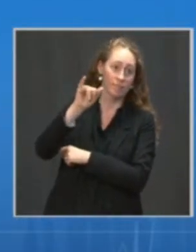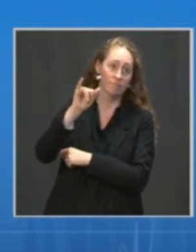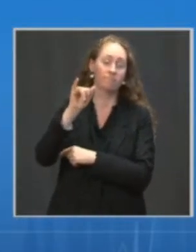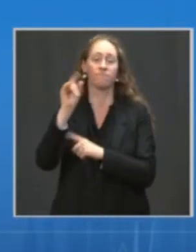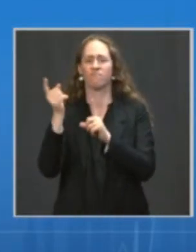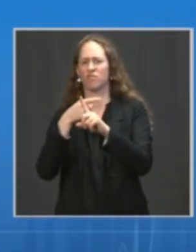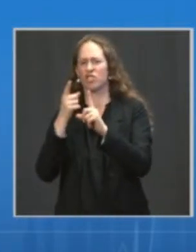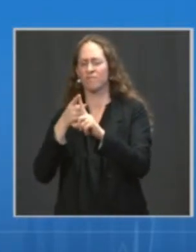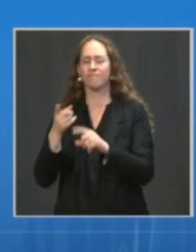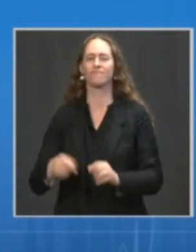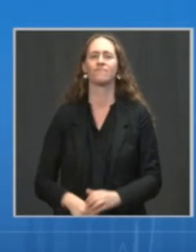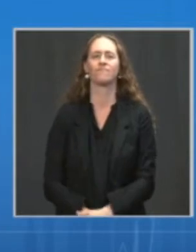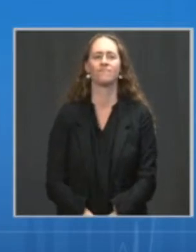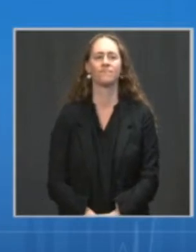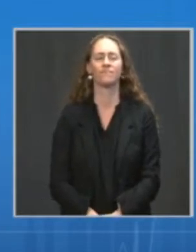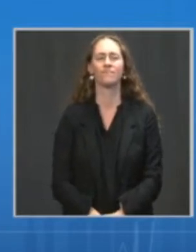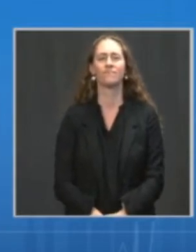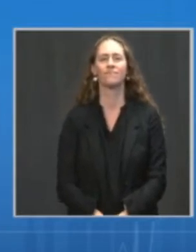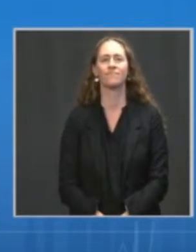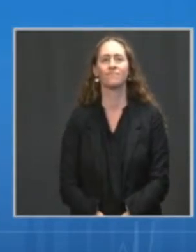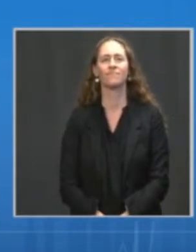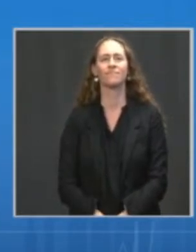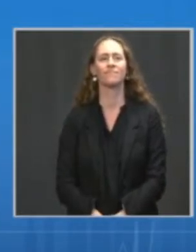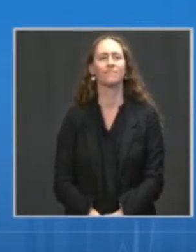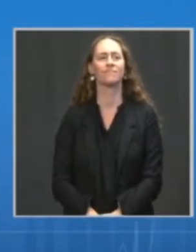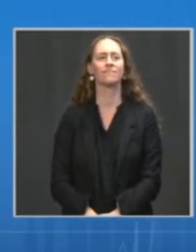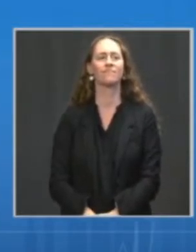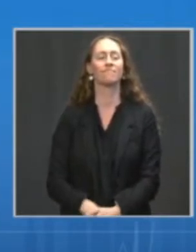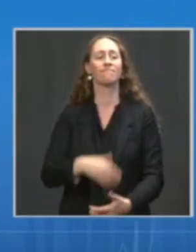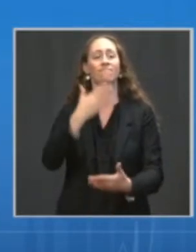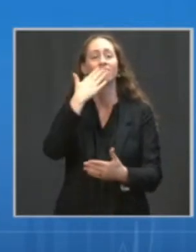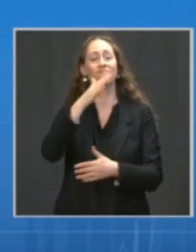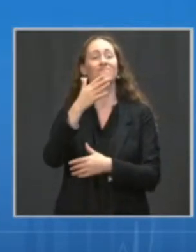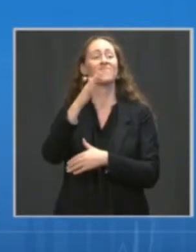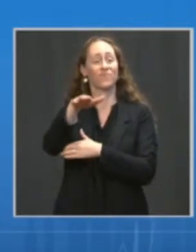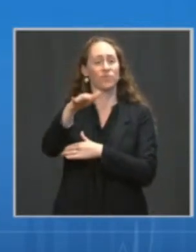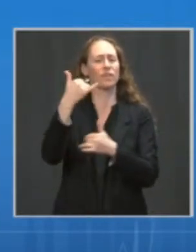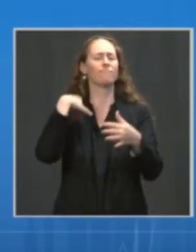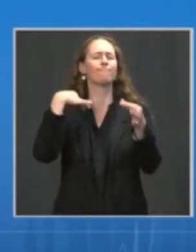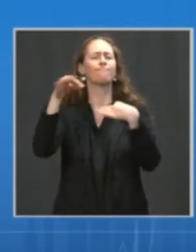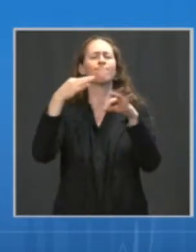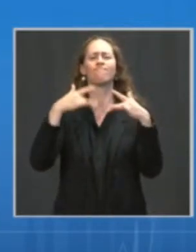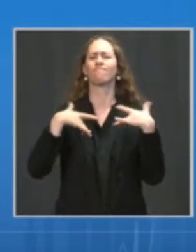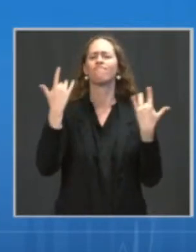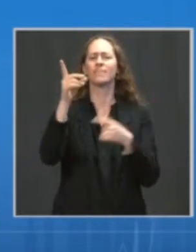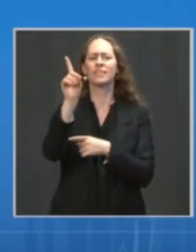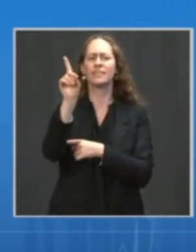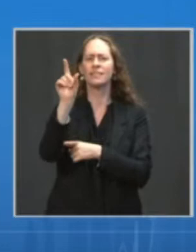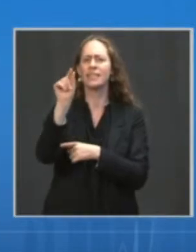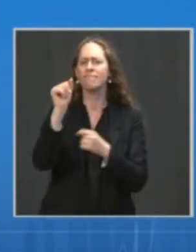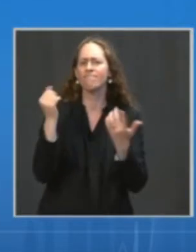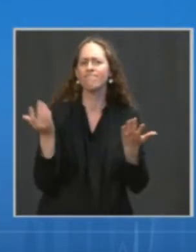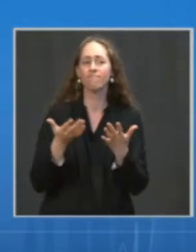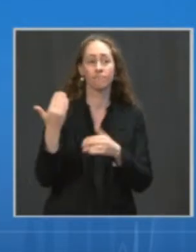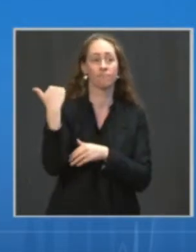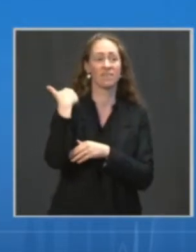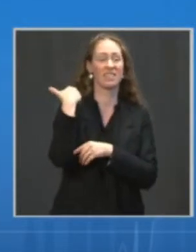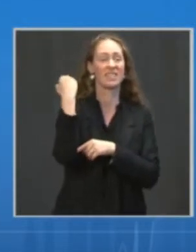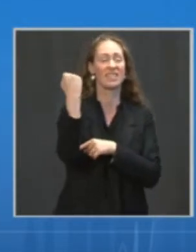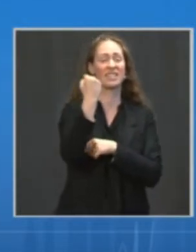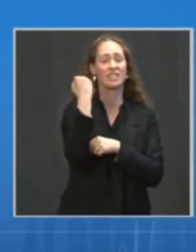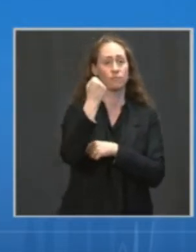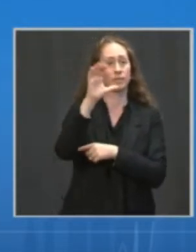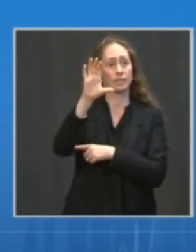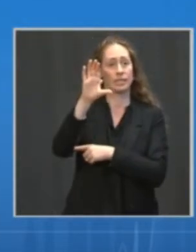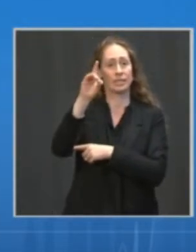big. Good afternoon. Let's begin with an overview of the data. As of Saturday, CDC reported the 7-day moving average